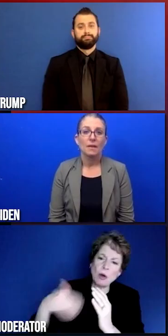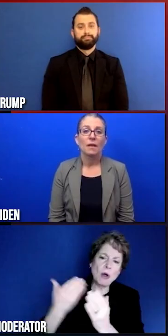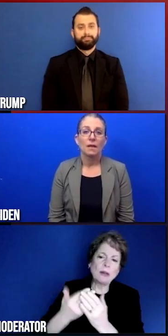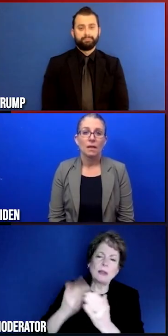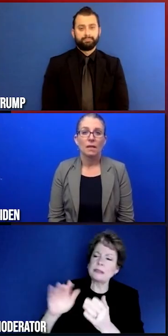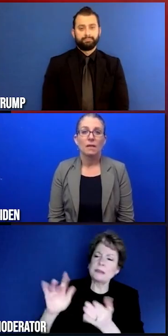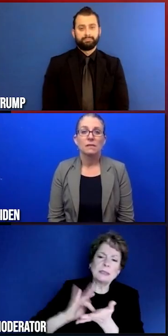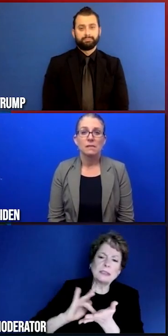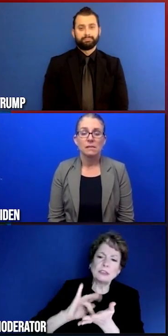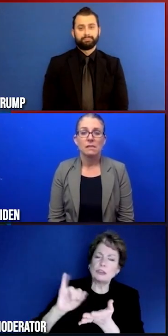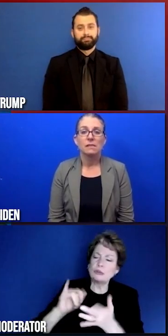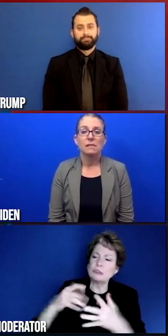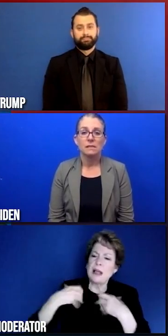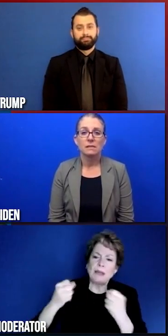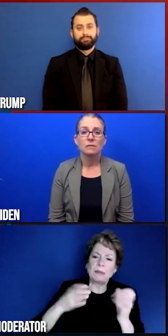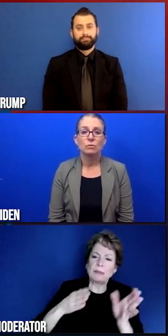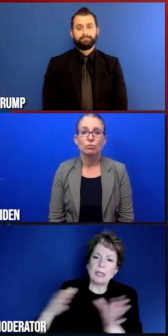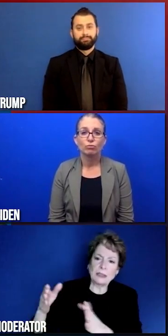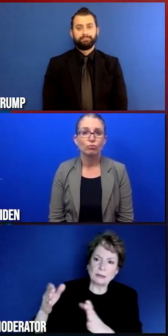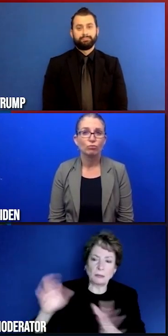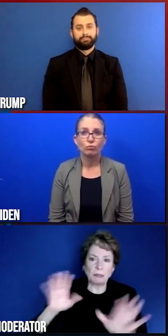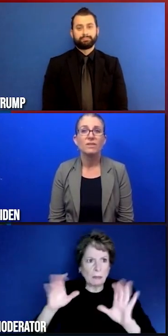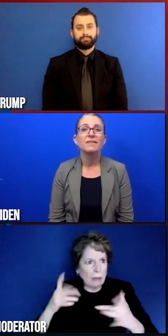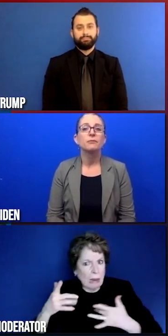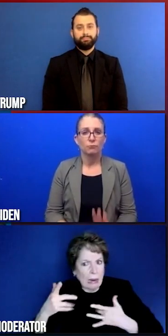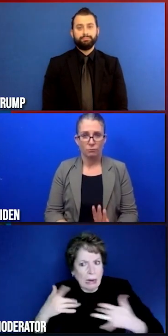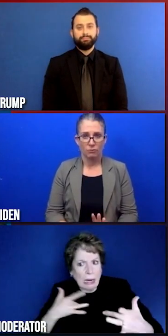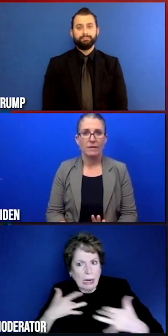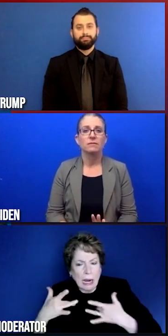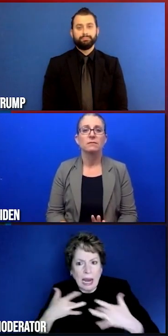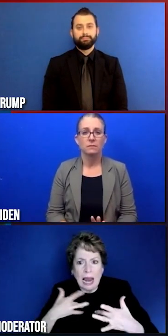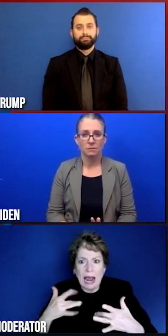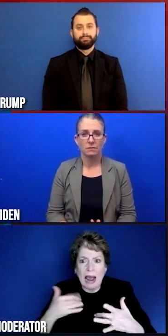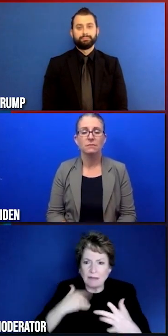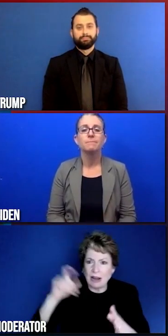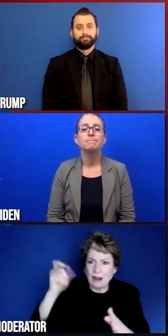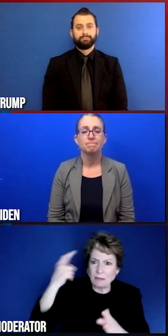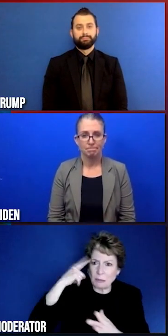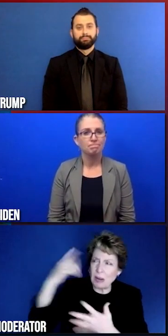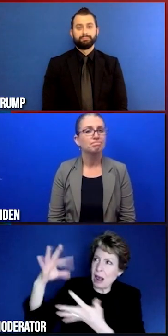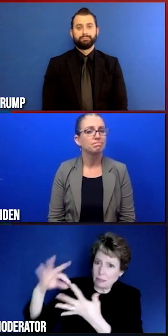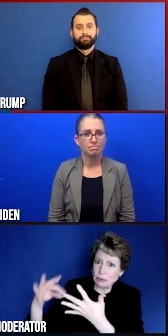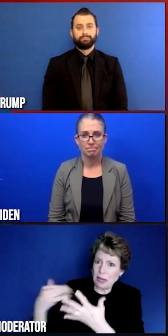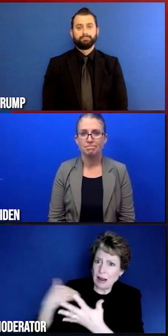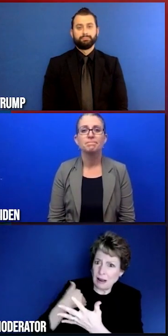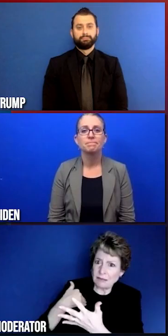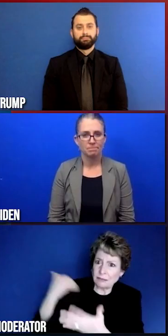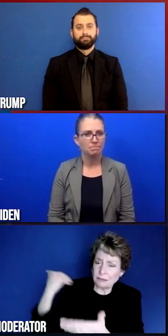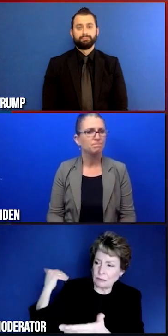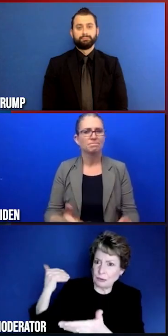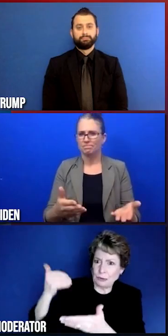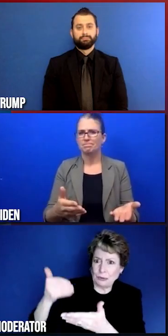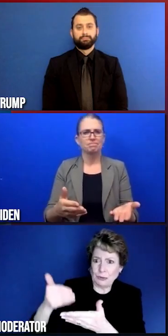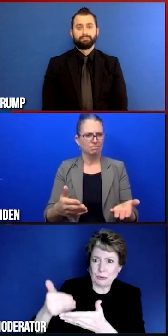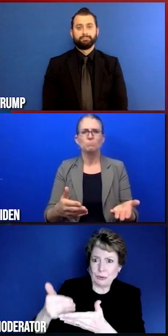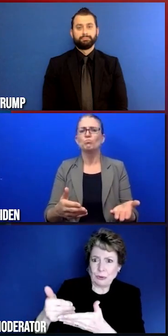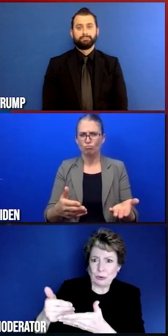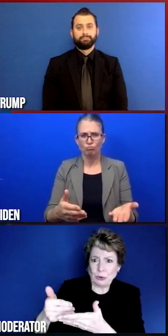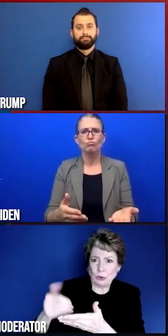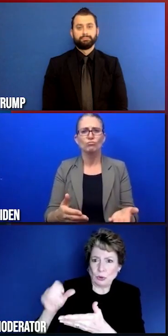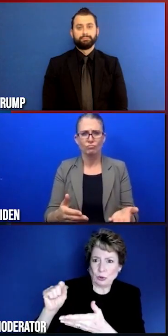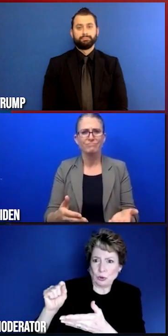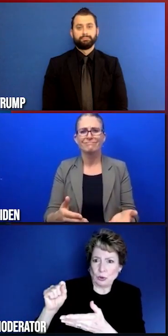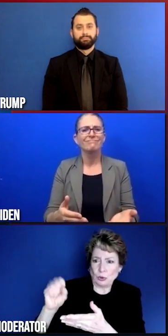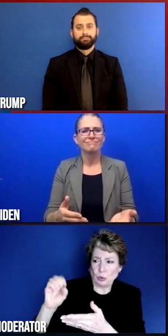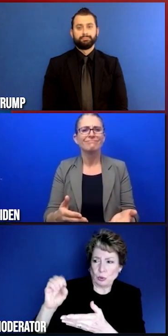government insurance option, takes the country one step closer to a health care system run entirely by the government? What's your response to them? I say it's ridiculous. It's like saying